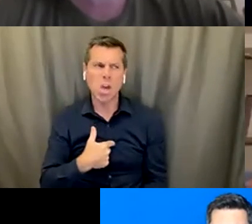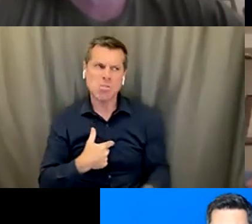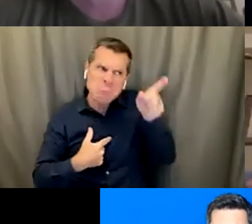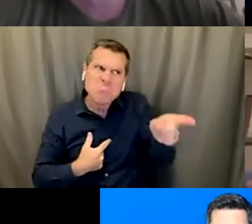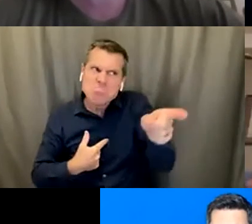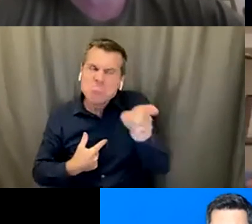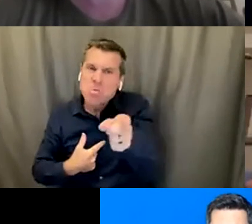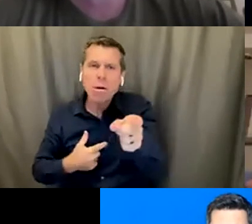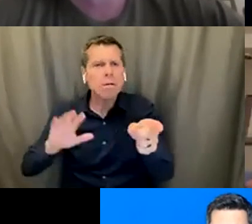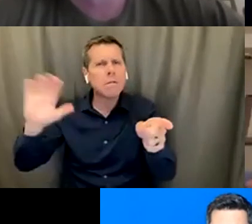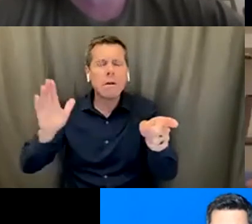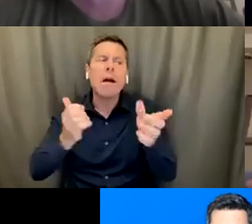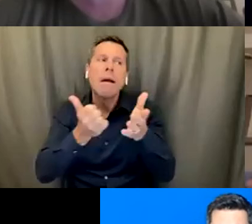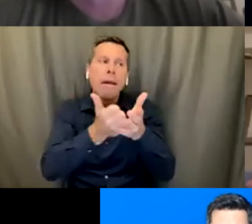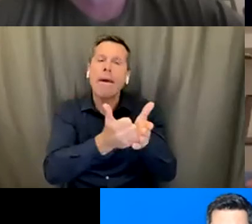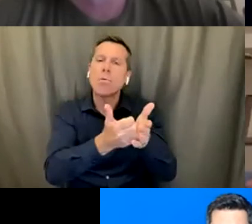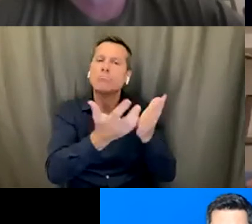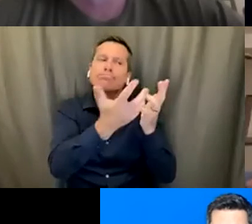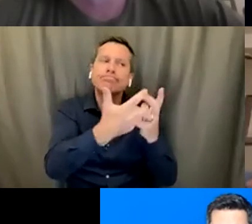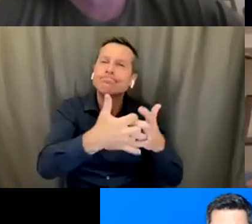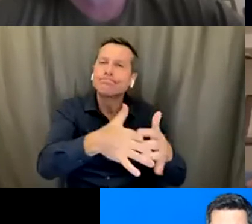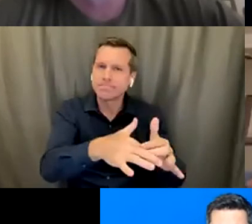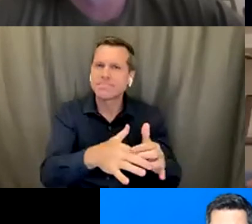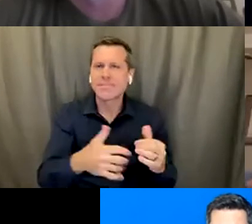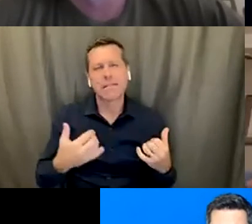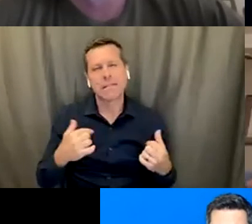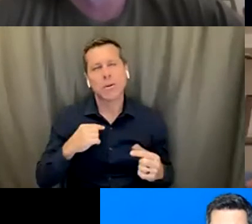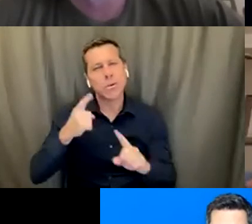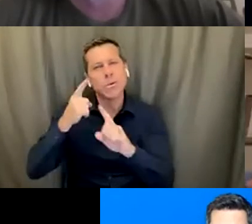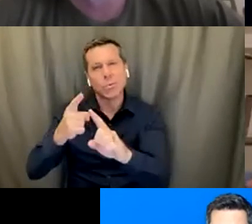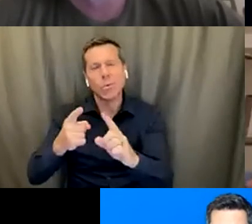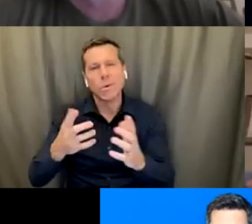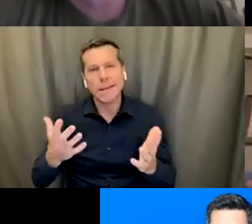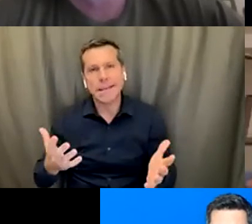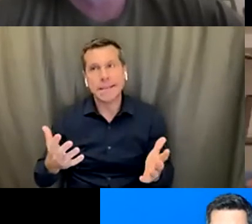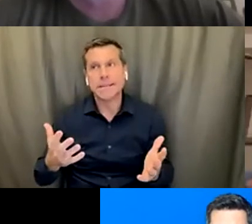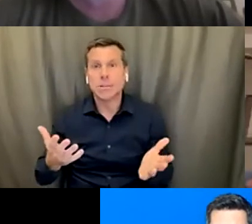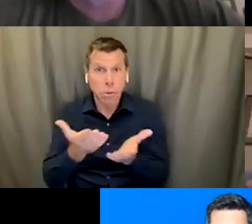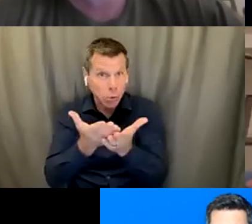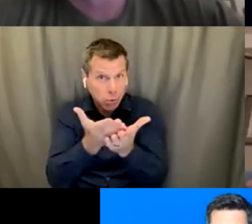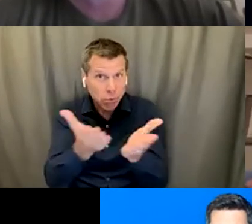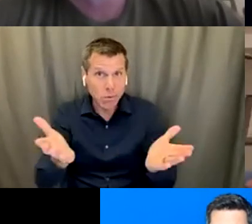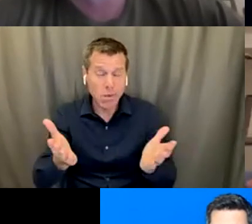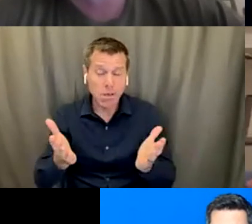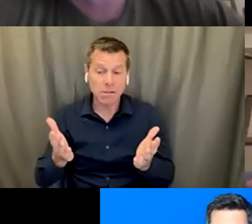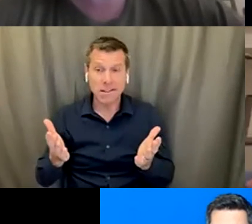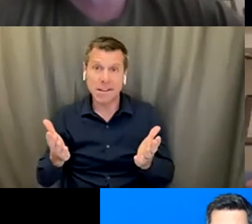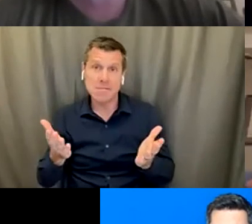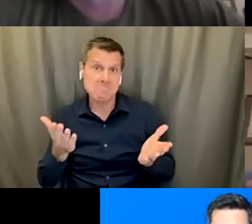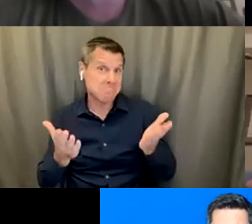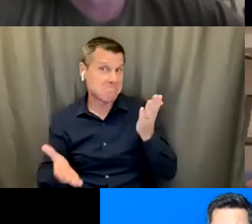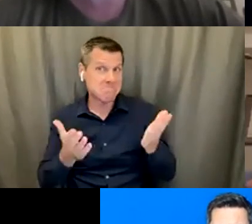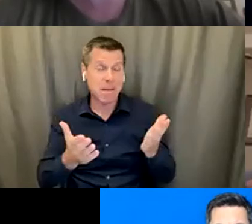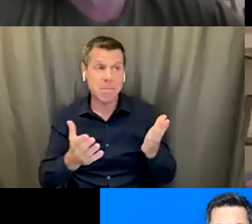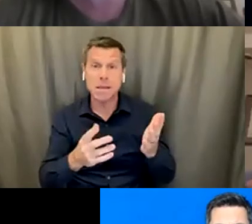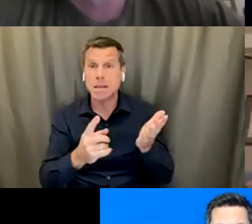going to be the velvet hammer. So please keep that in mind as you have perhaps an occasional